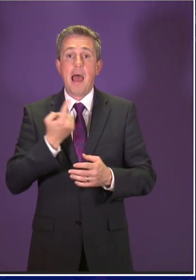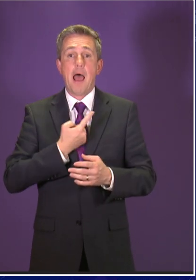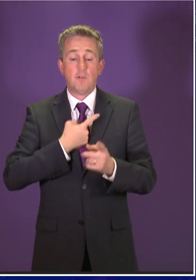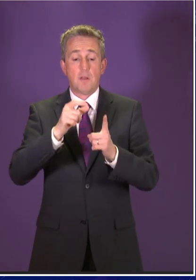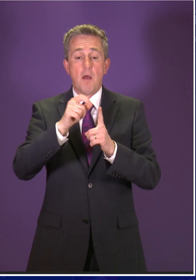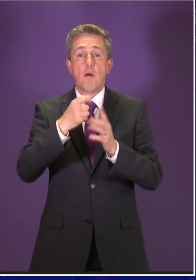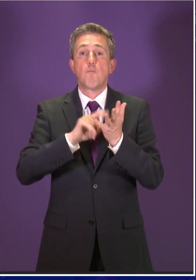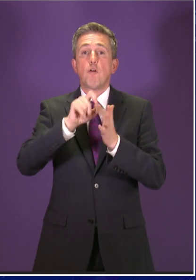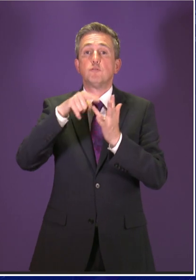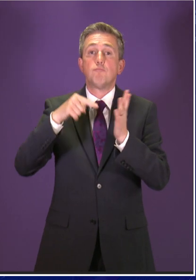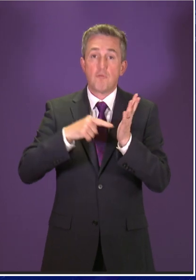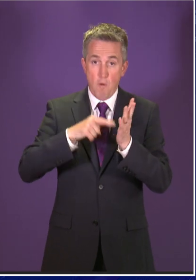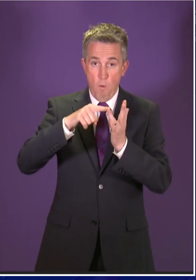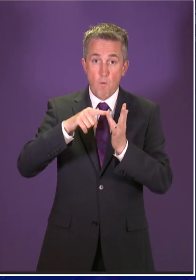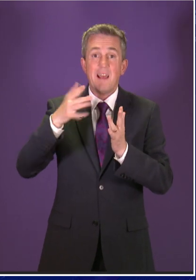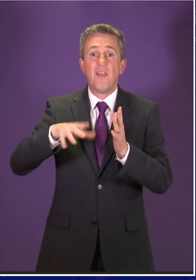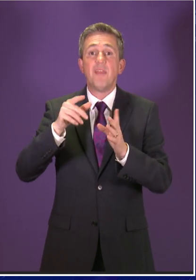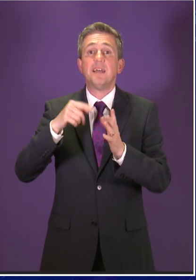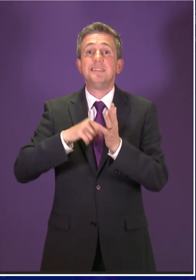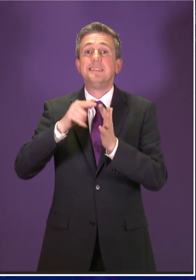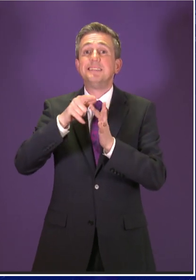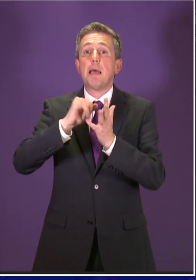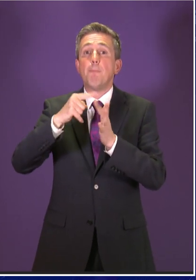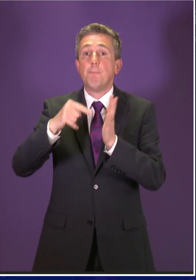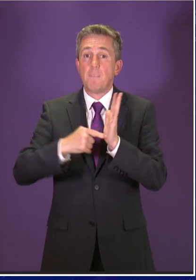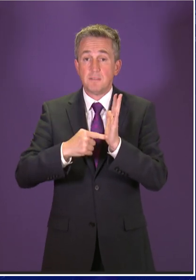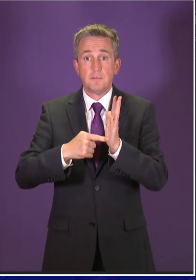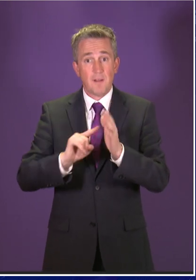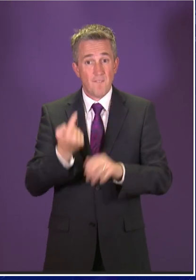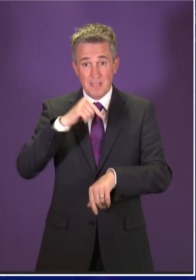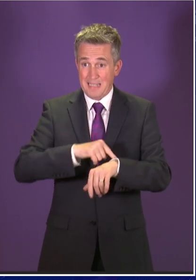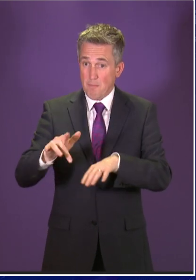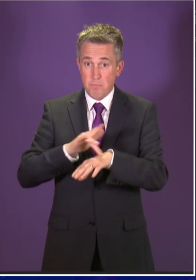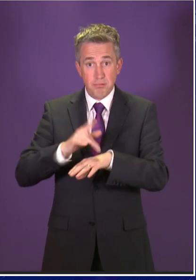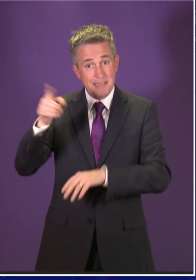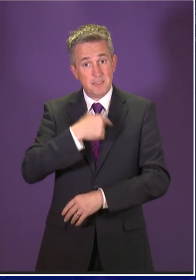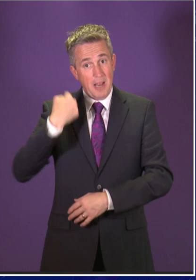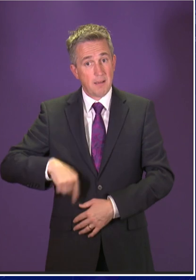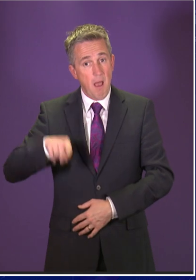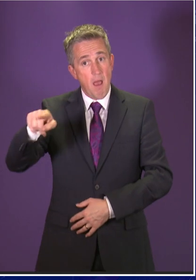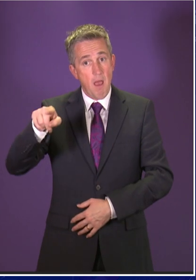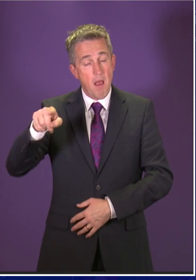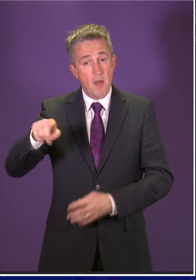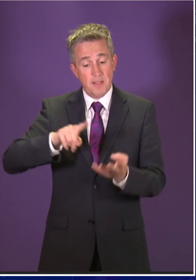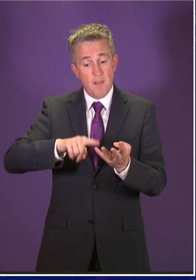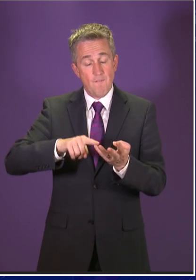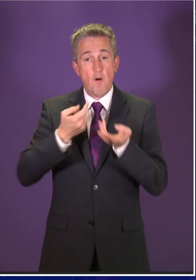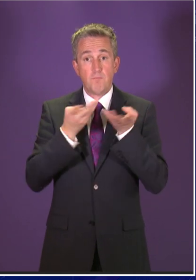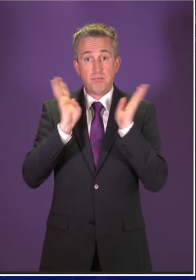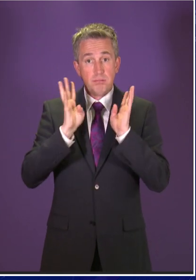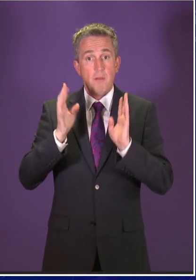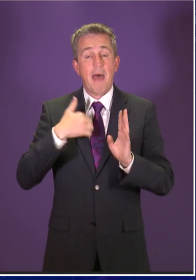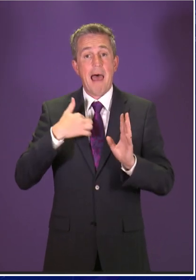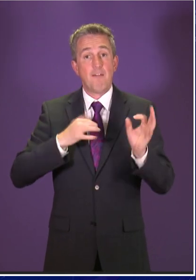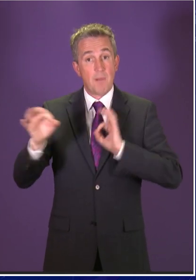The Tempest. It is the first time that this play has been staged in China, which is also the fourth Shakespearean play I